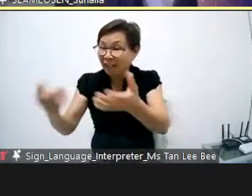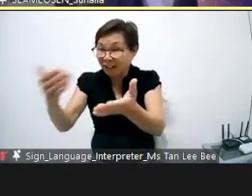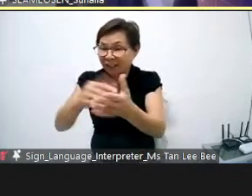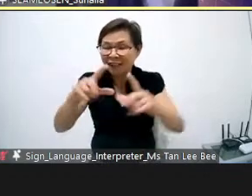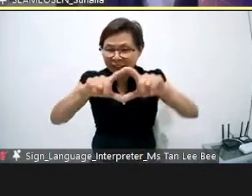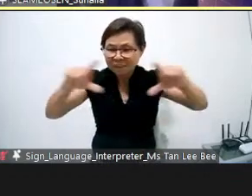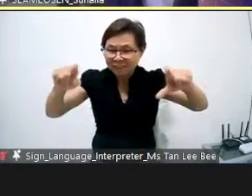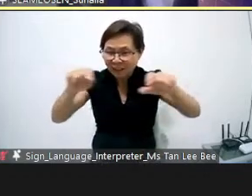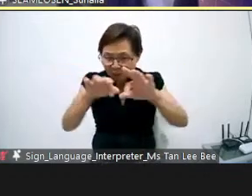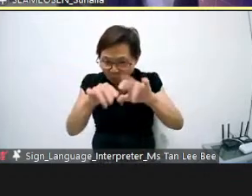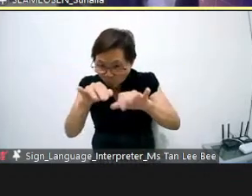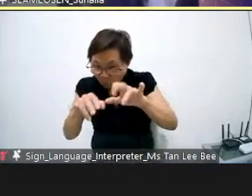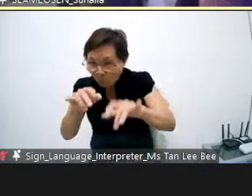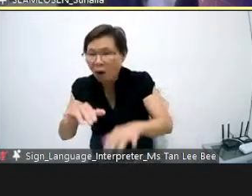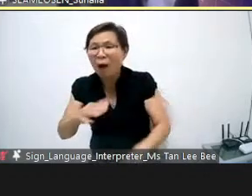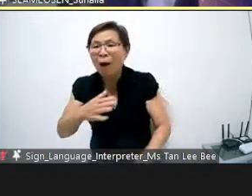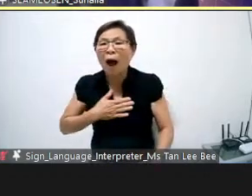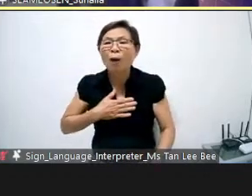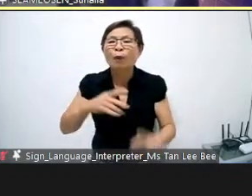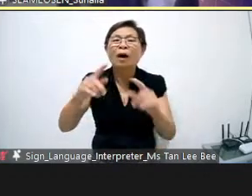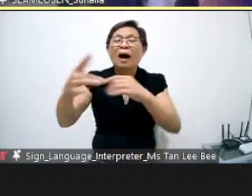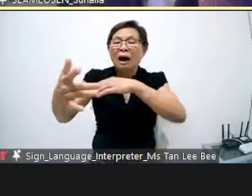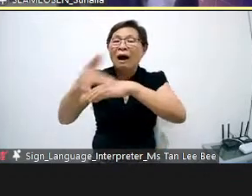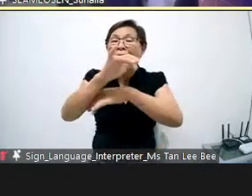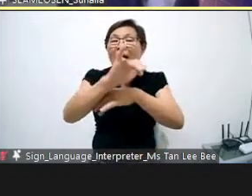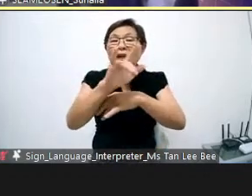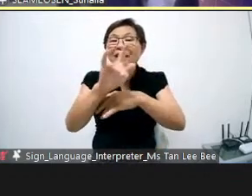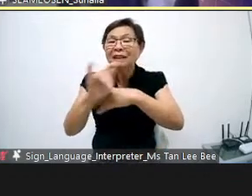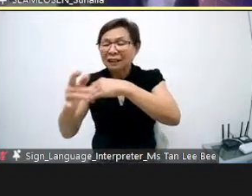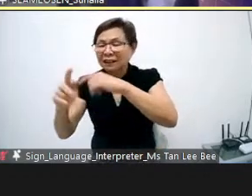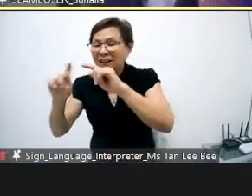yeah? Our IT team will share.